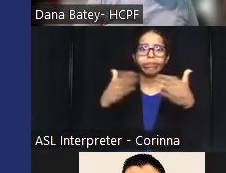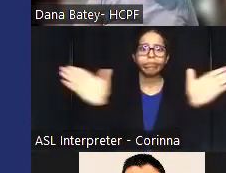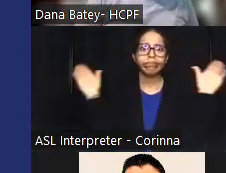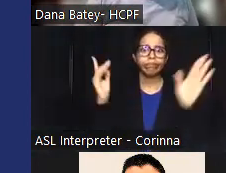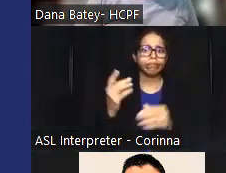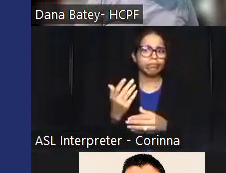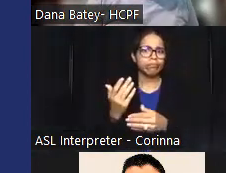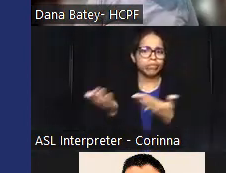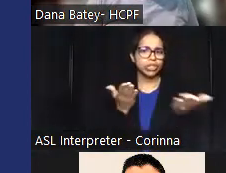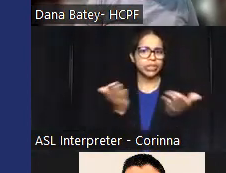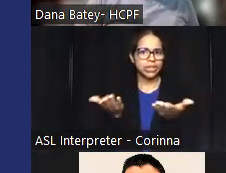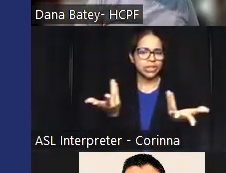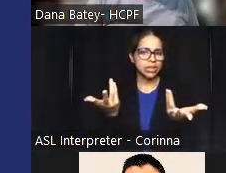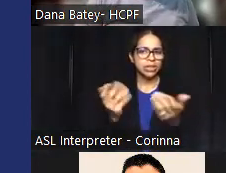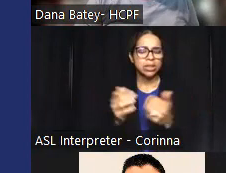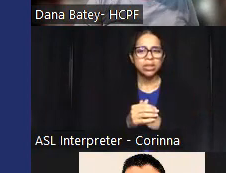was a way to